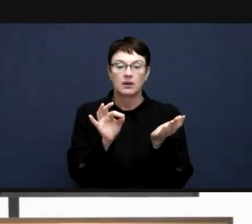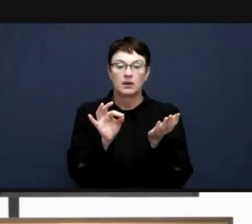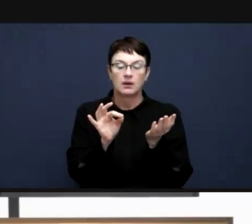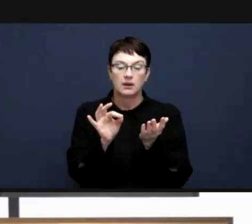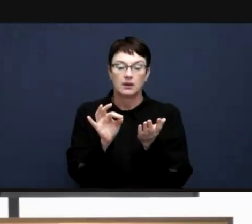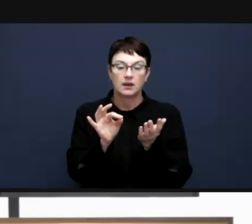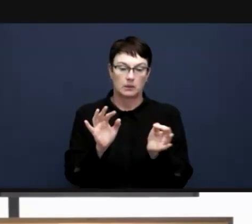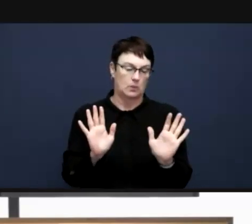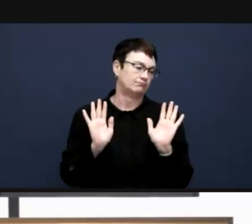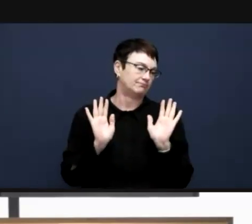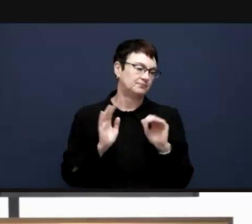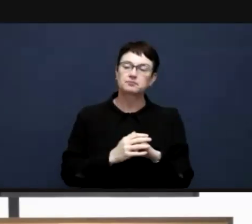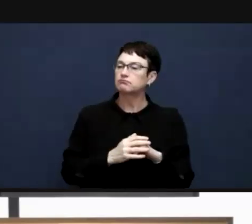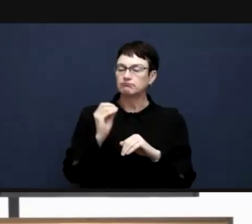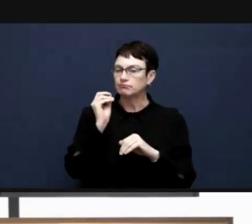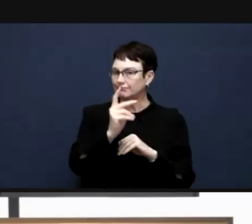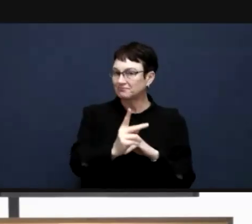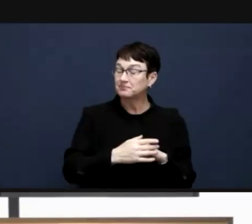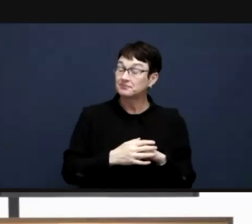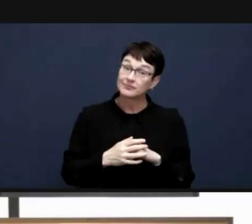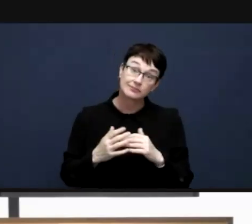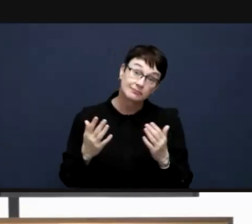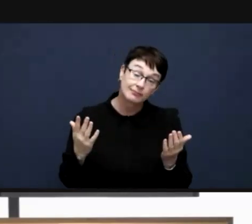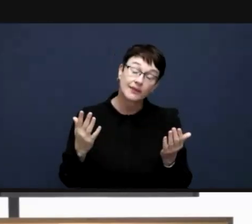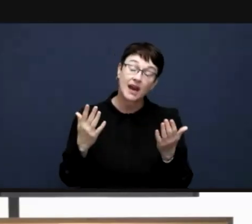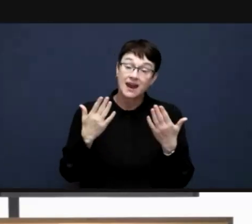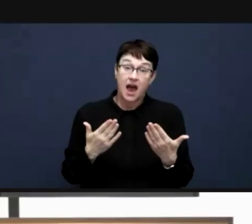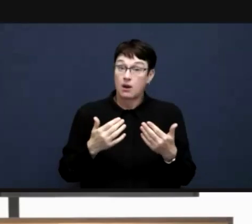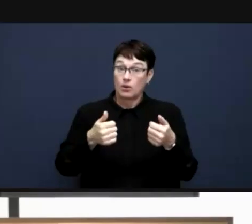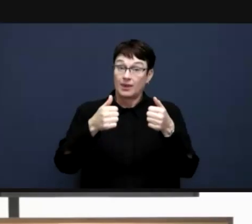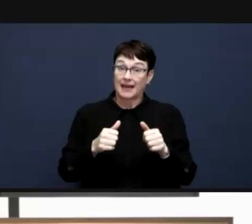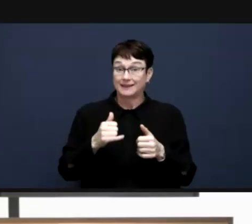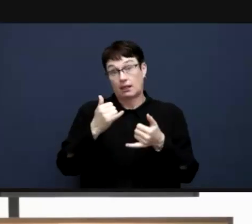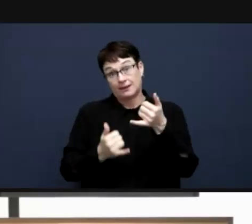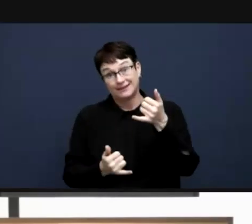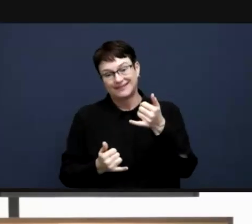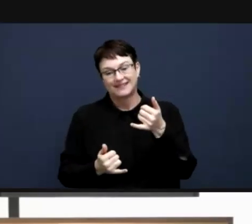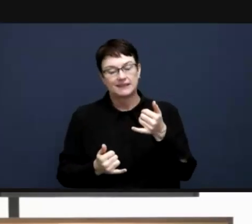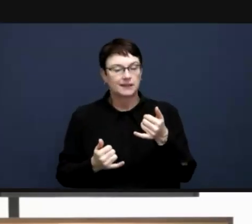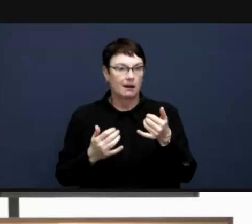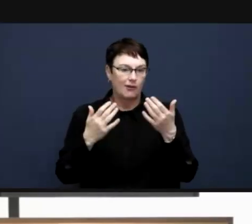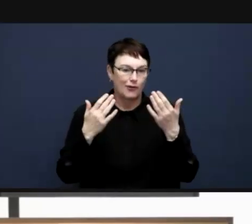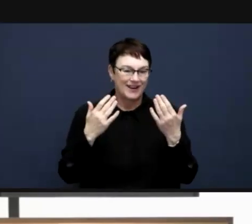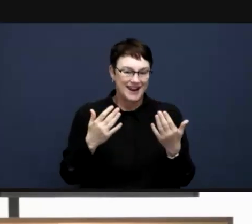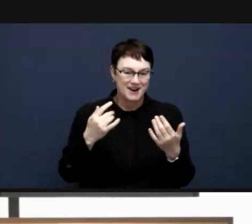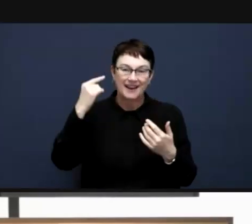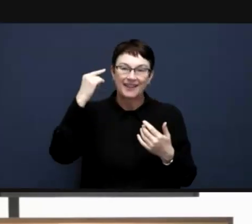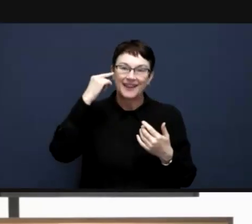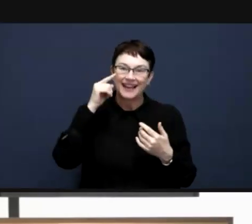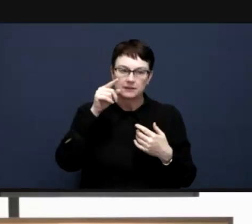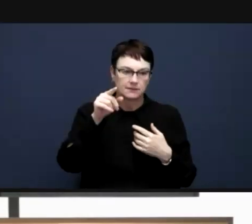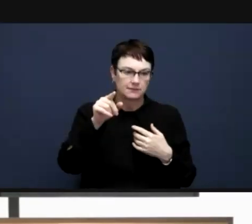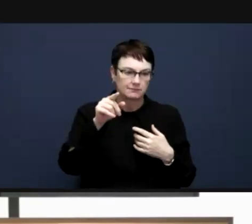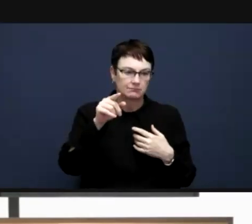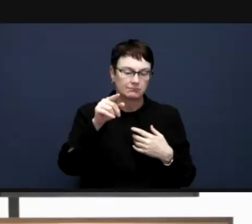No. Okay, very good. So then let's move on to the last one. So because you are now the only thing preventing us from